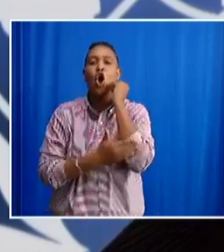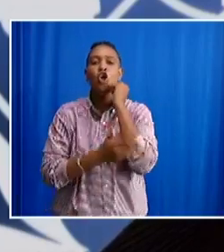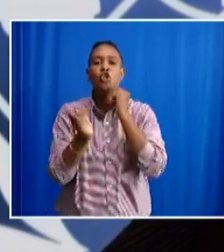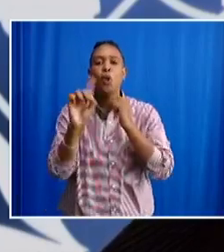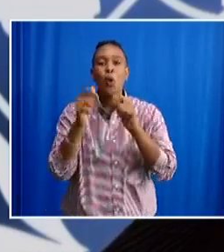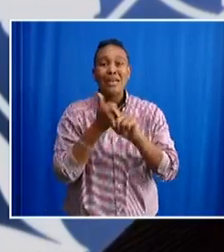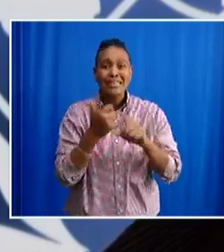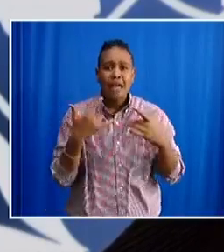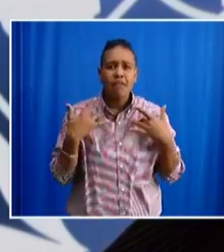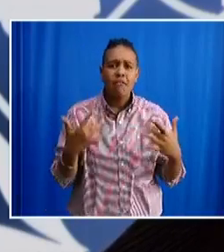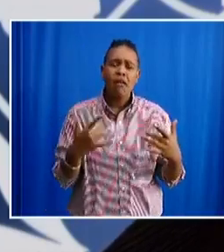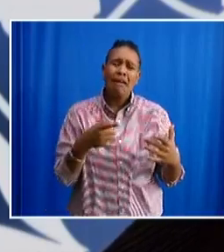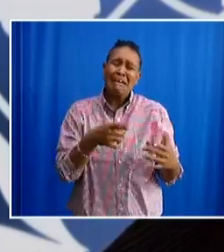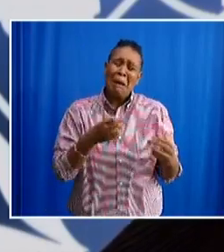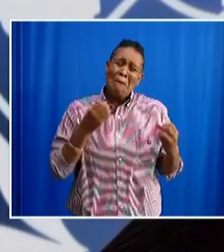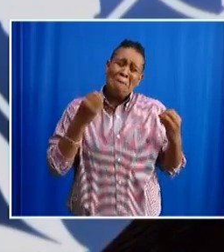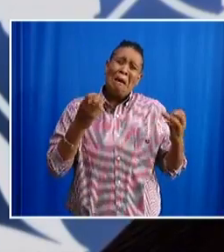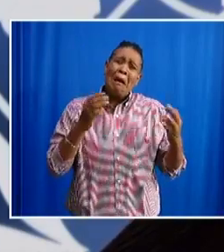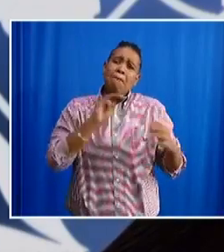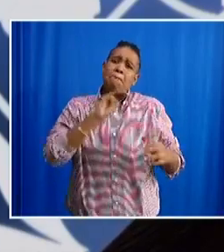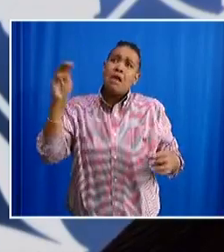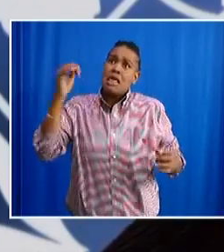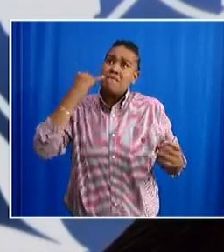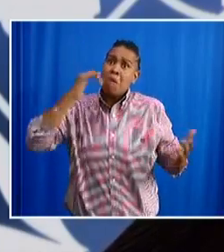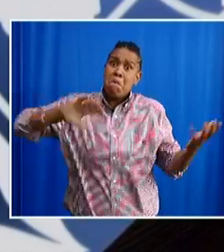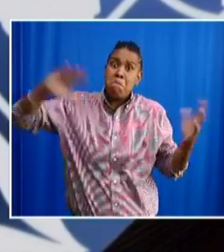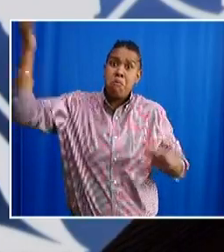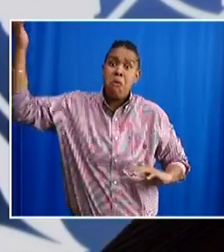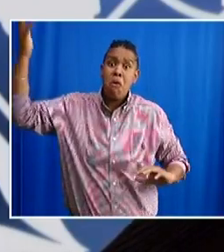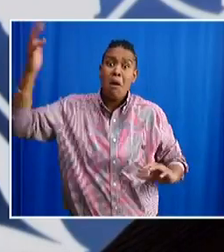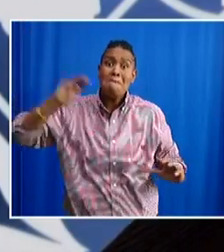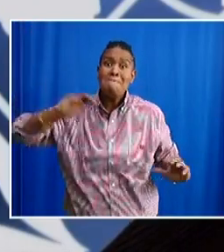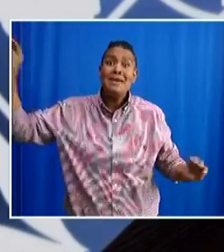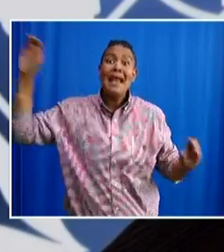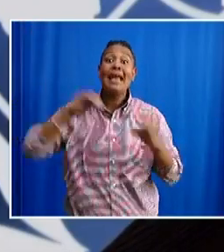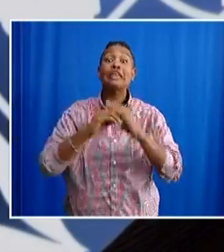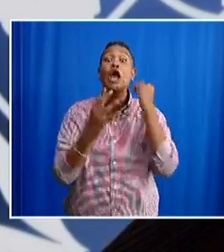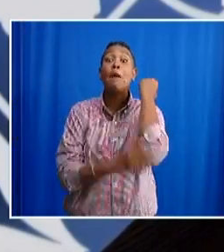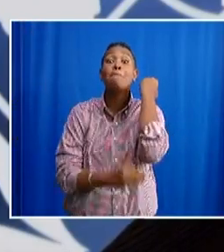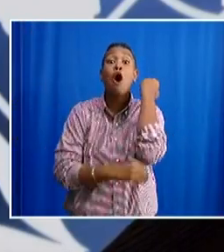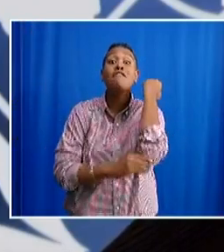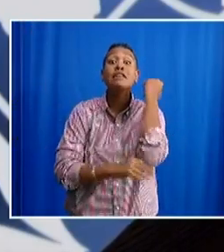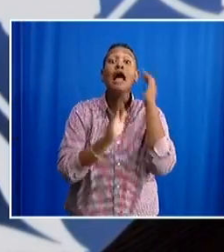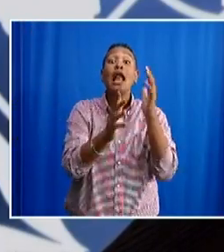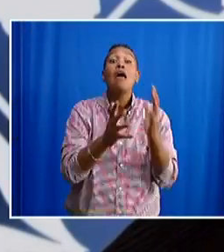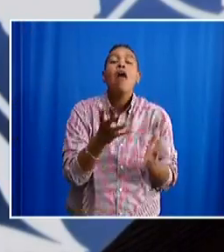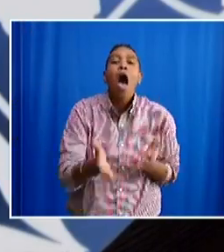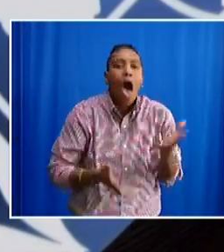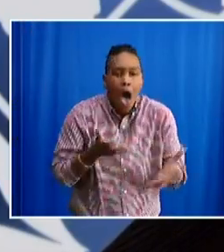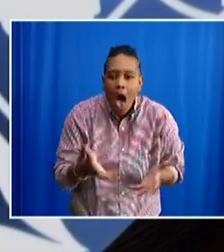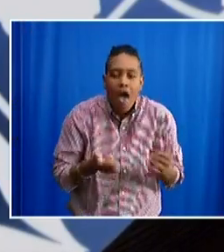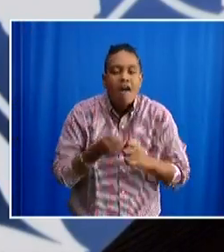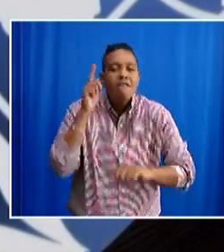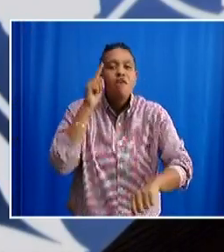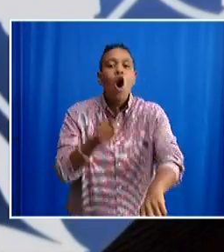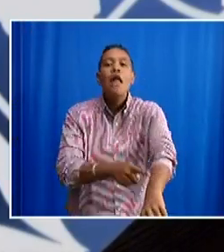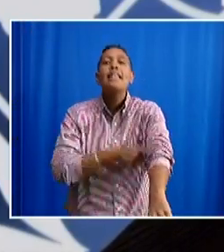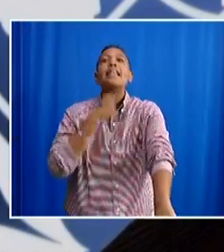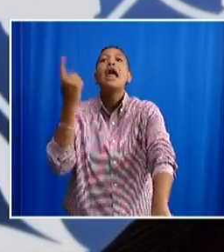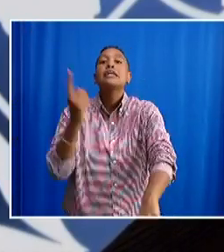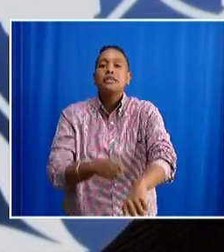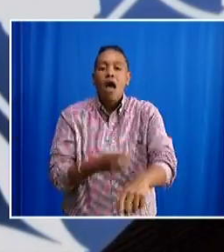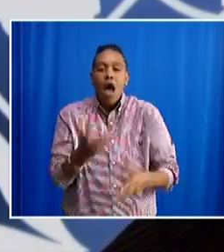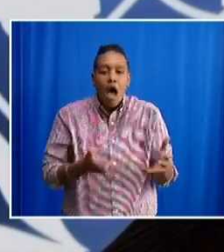push millions into poverty and more than often leave them displaced for lengthy periods of